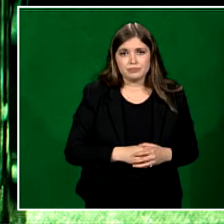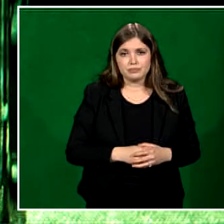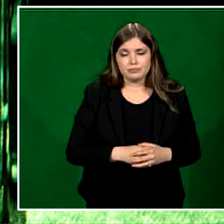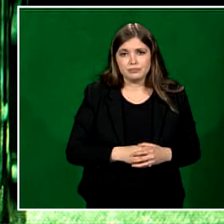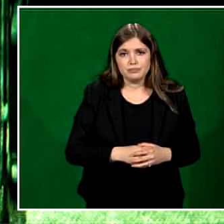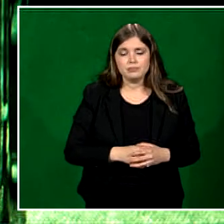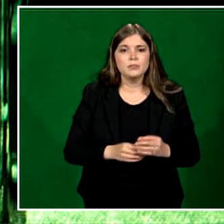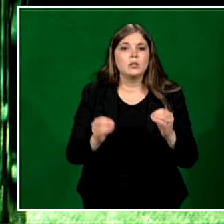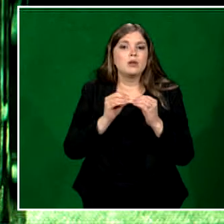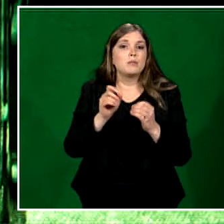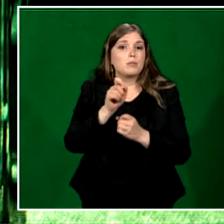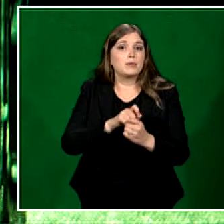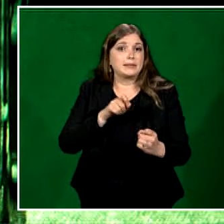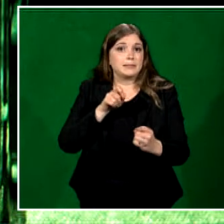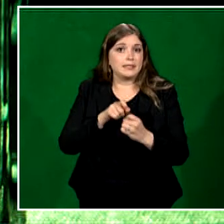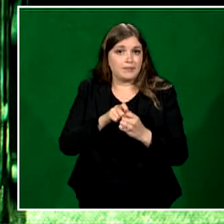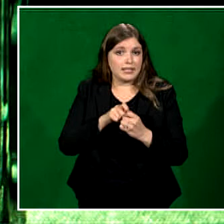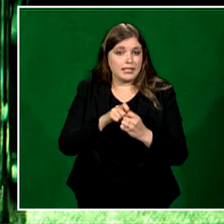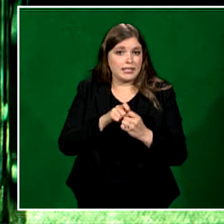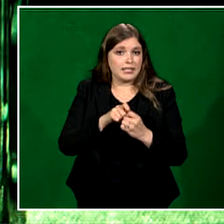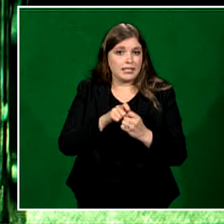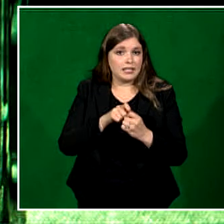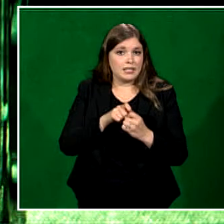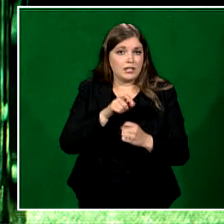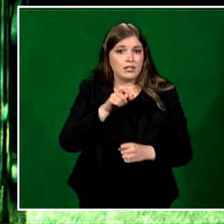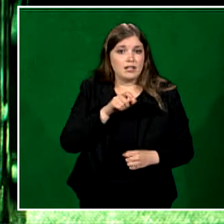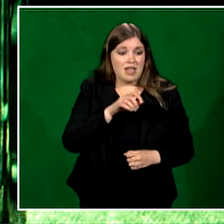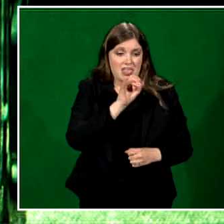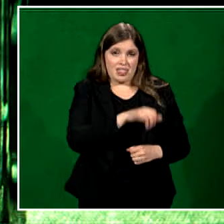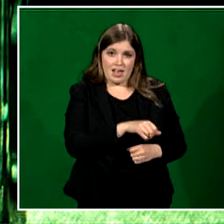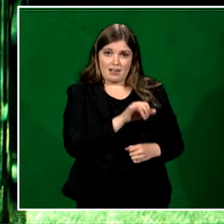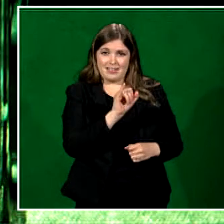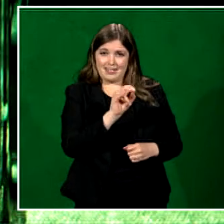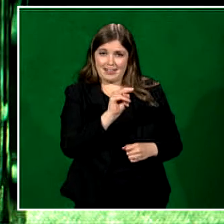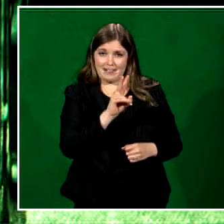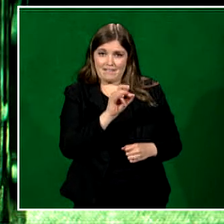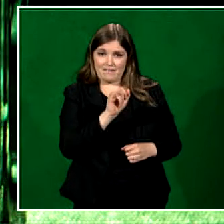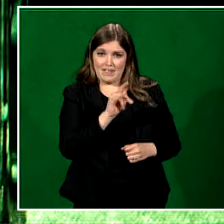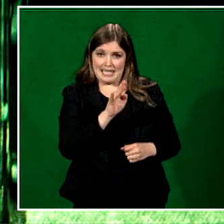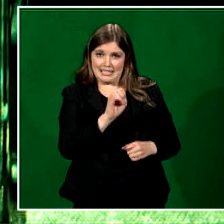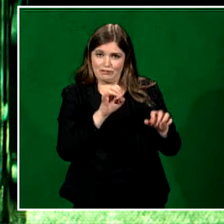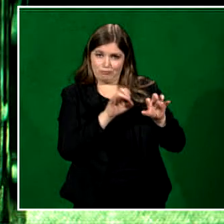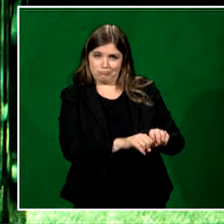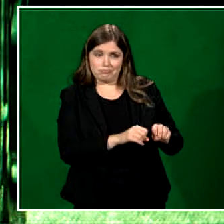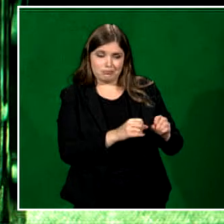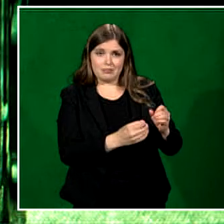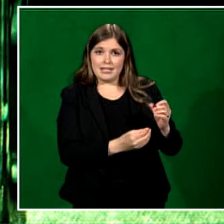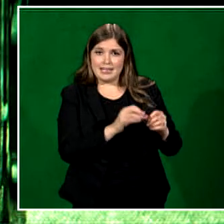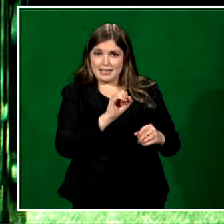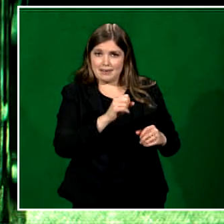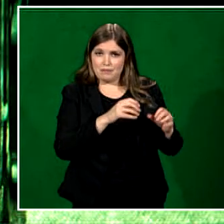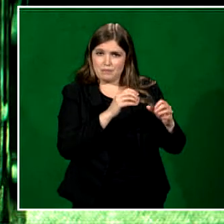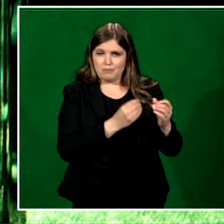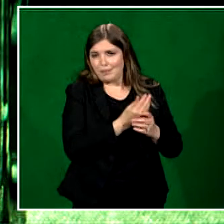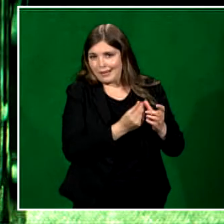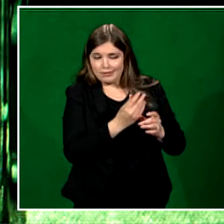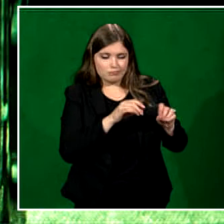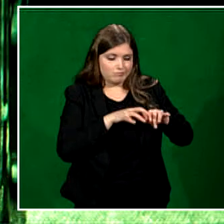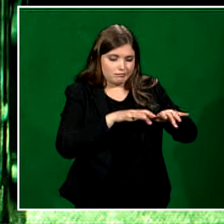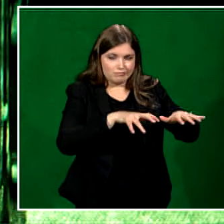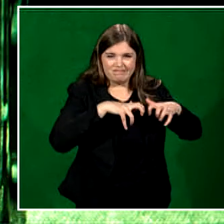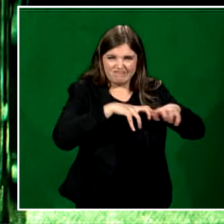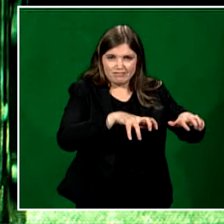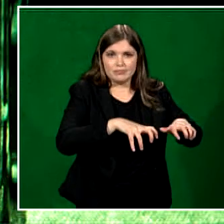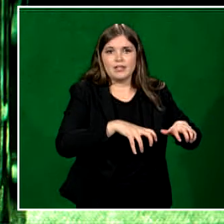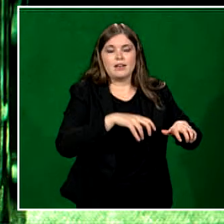specifically, the tying of that invasive species to also community issues such as